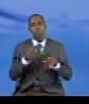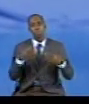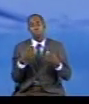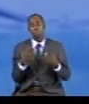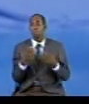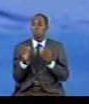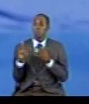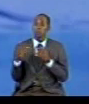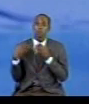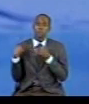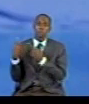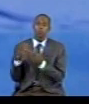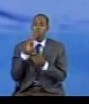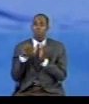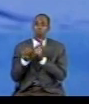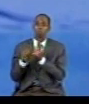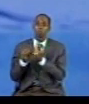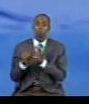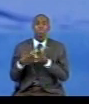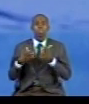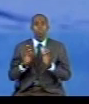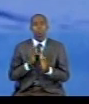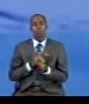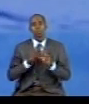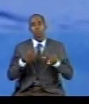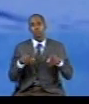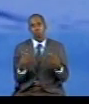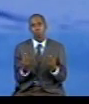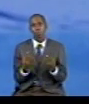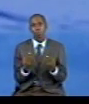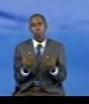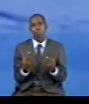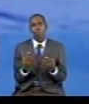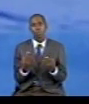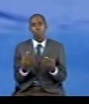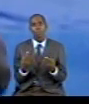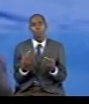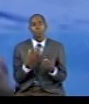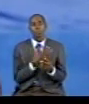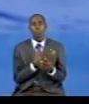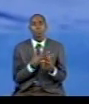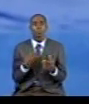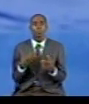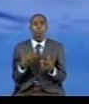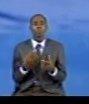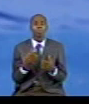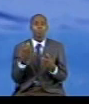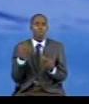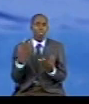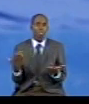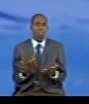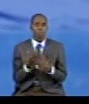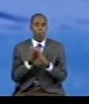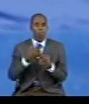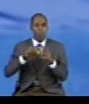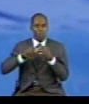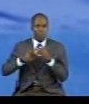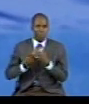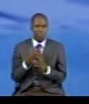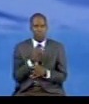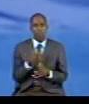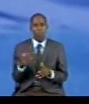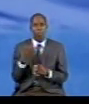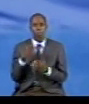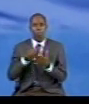insisting, let's go. And then we'll be here right from the beginning of the program